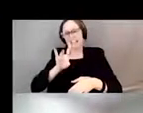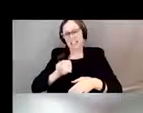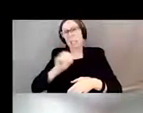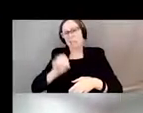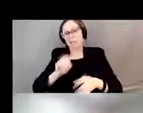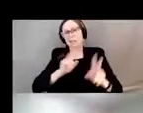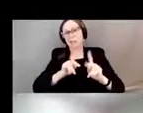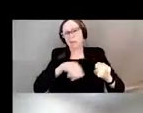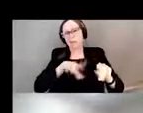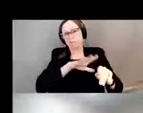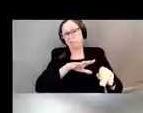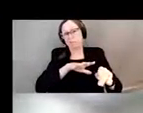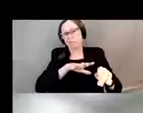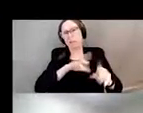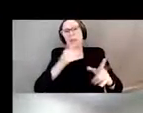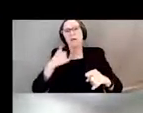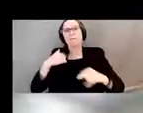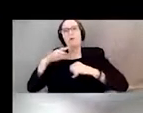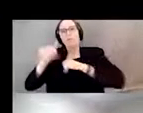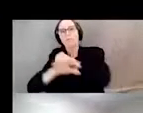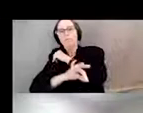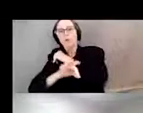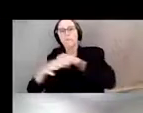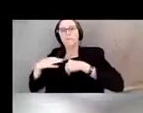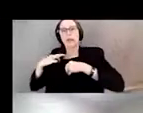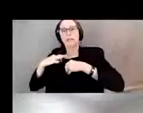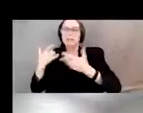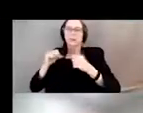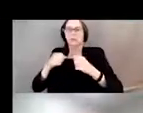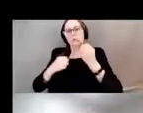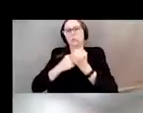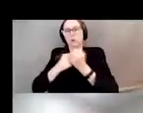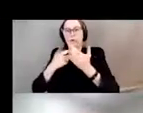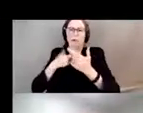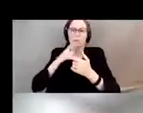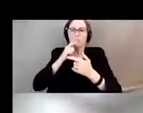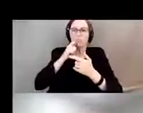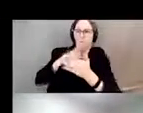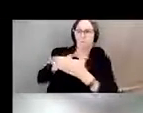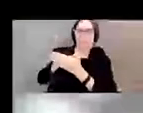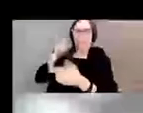then foreign volunteers who will come in to back up these insurgents.